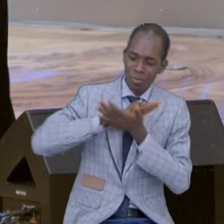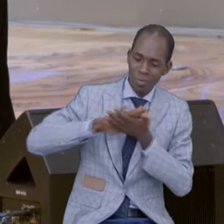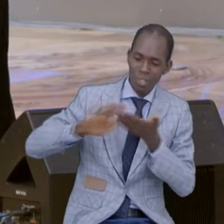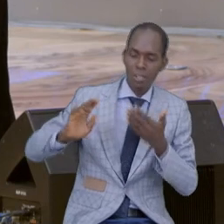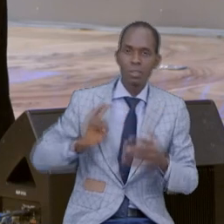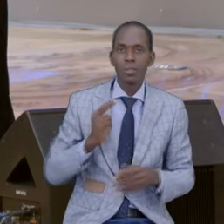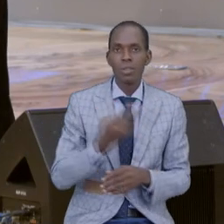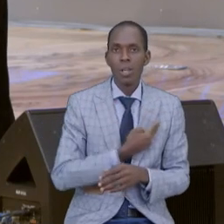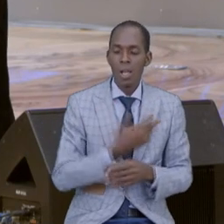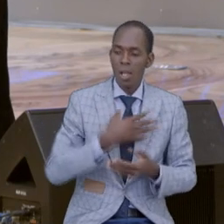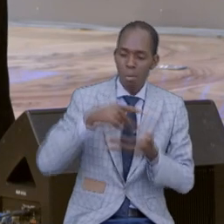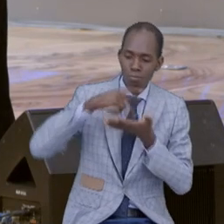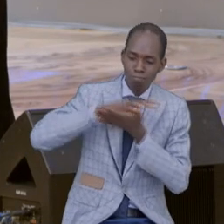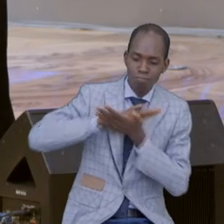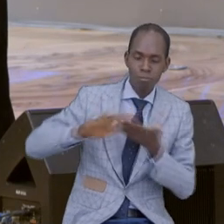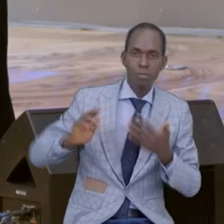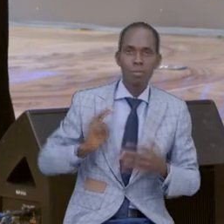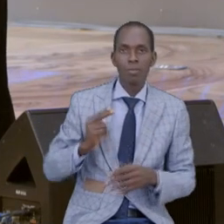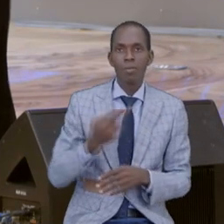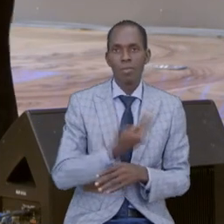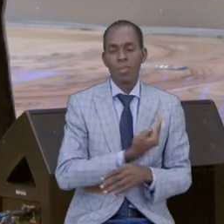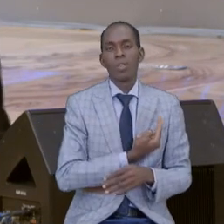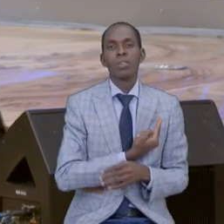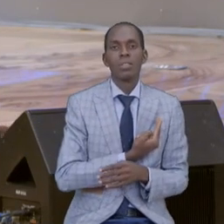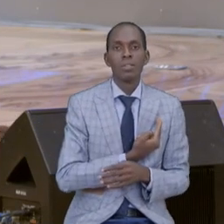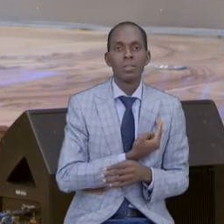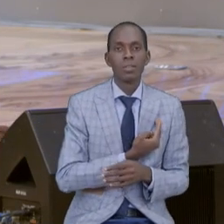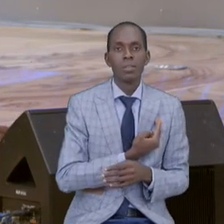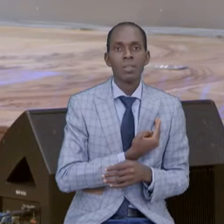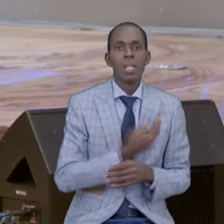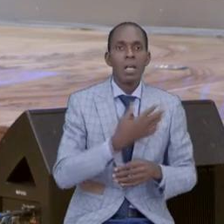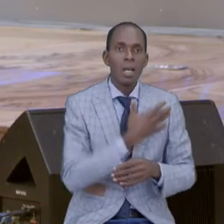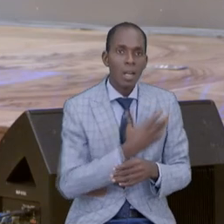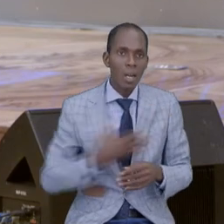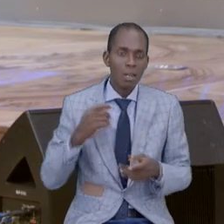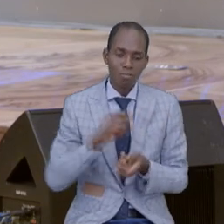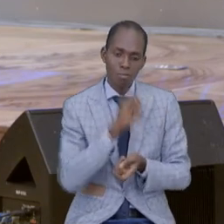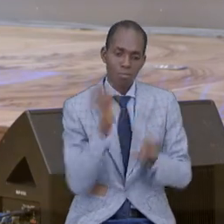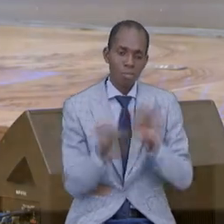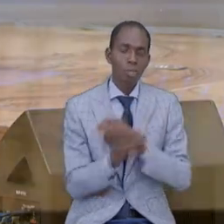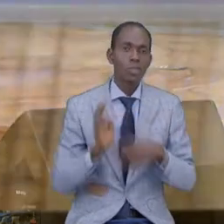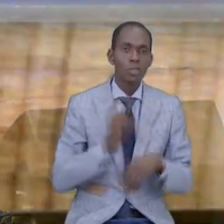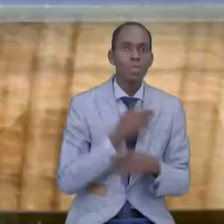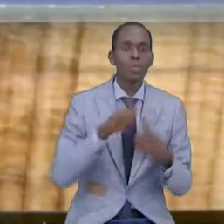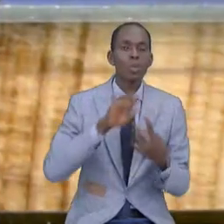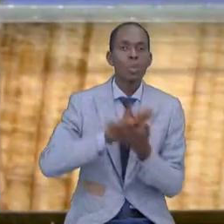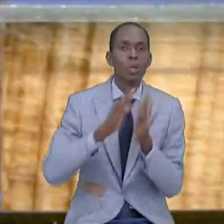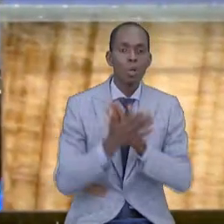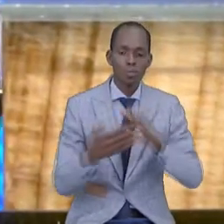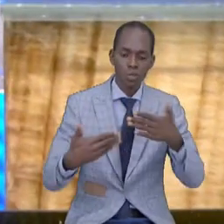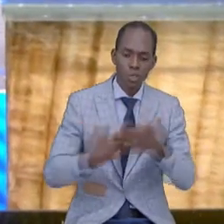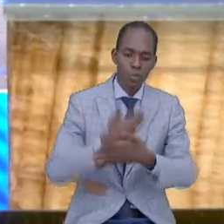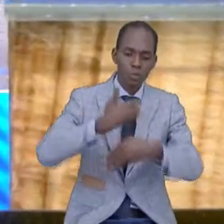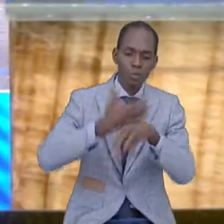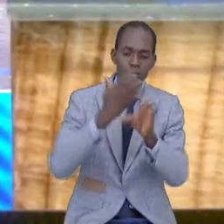and purge us and purify us and turn us to become new creatures in